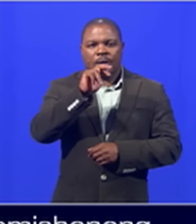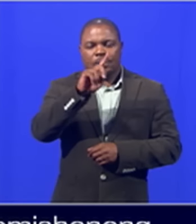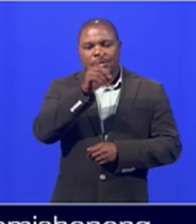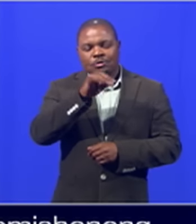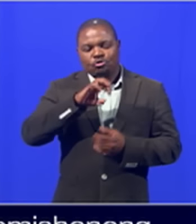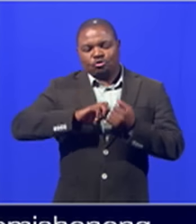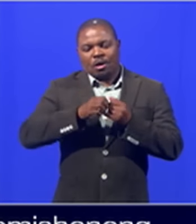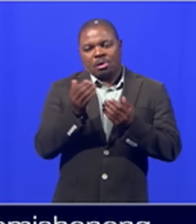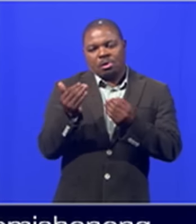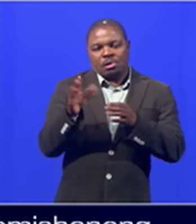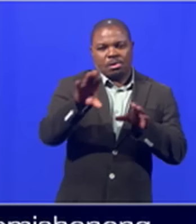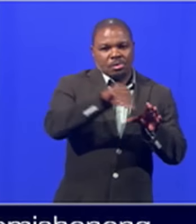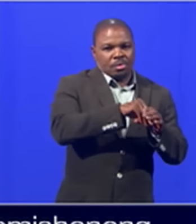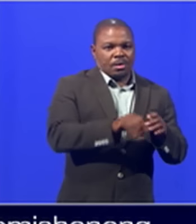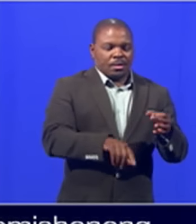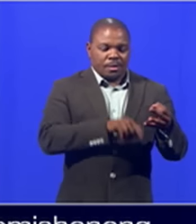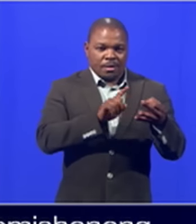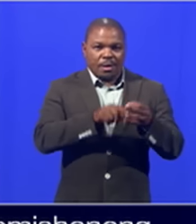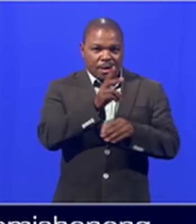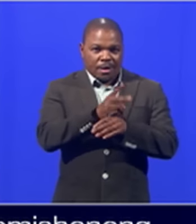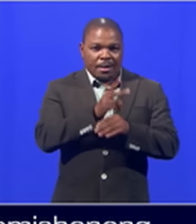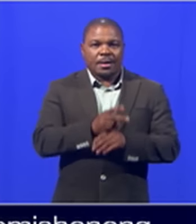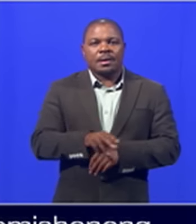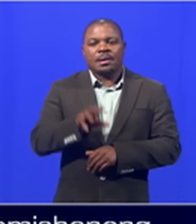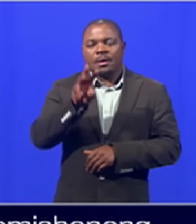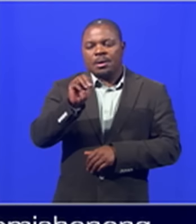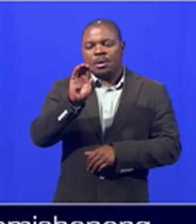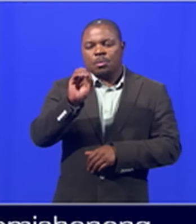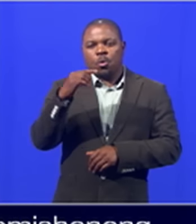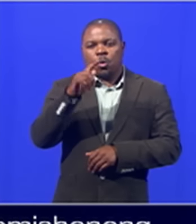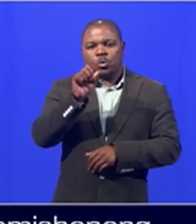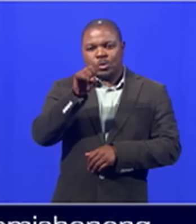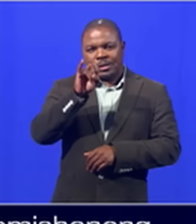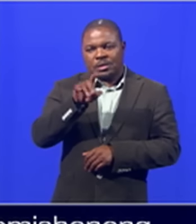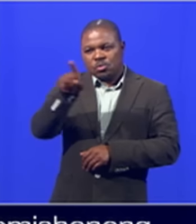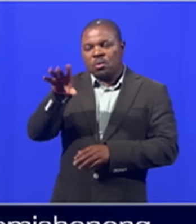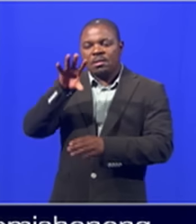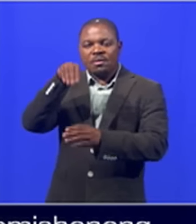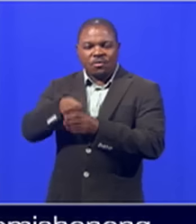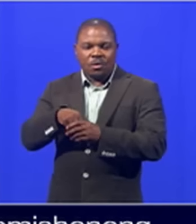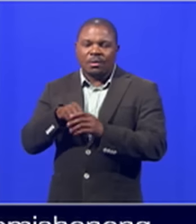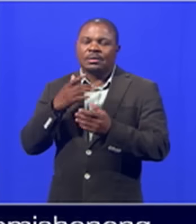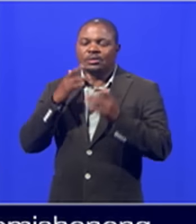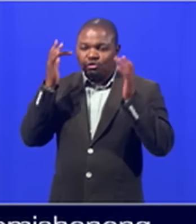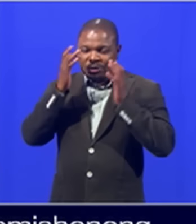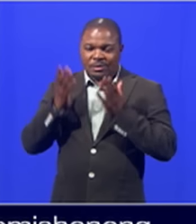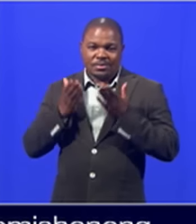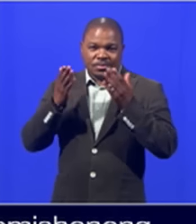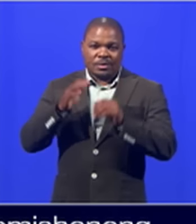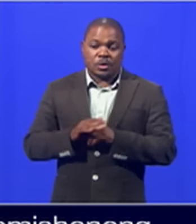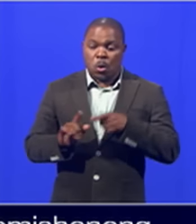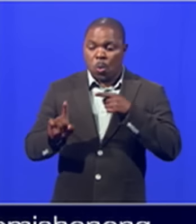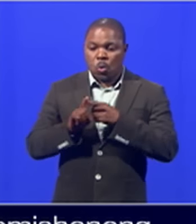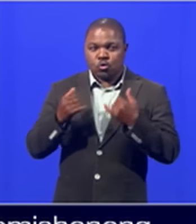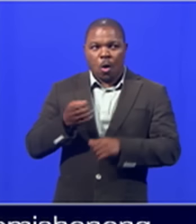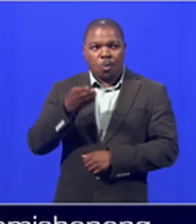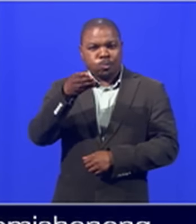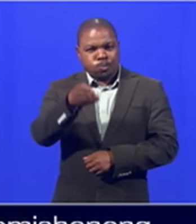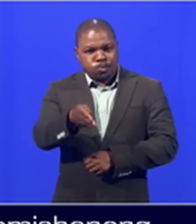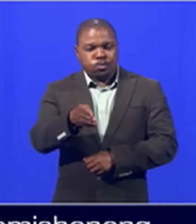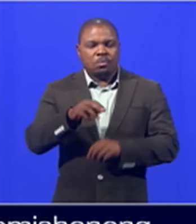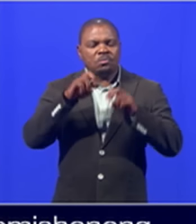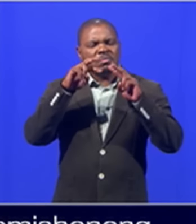Mkhwanazi ga mmogo le rrakgwebo Brown Mogotsi ba go tinki metswedi ya botlhodi Mogotsi o tlhotse a tlhageletse fa pele ga